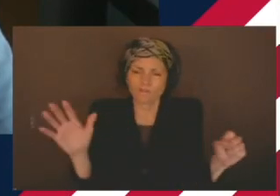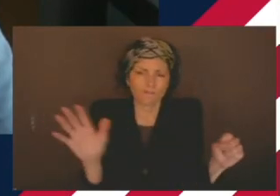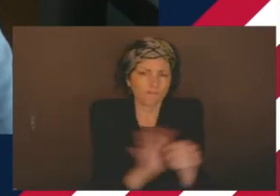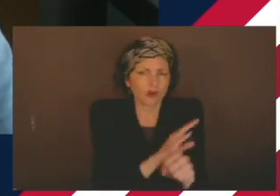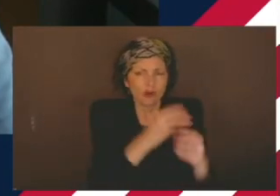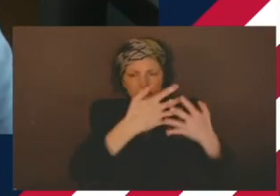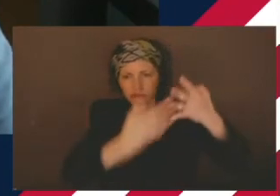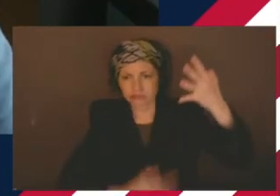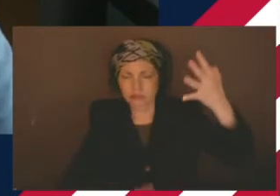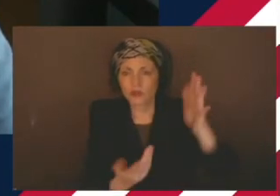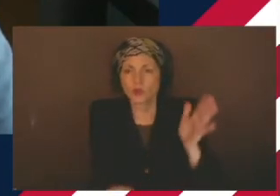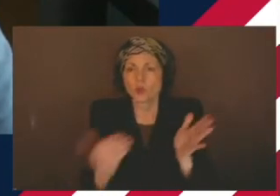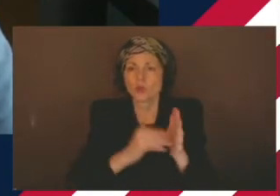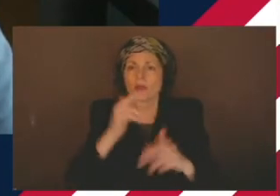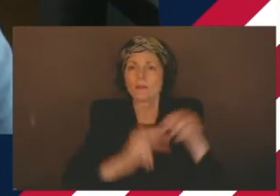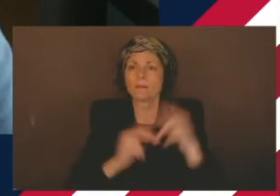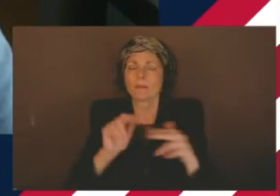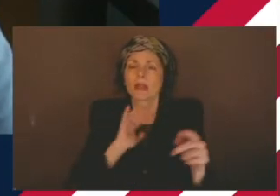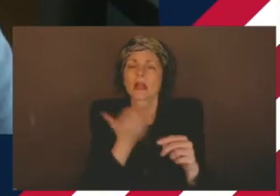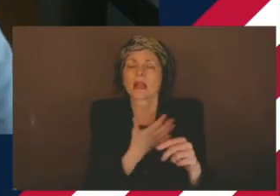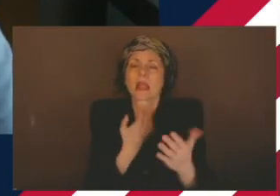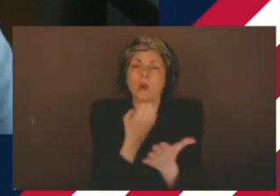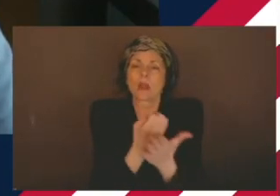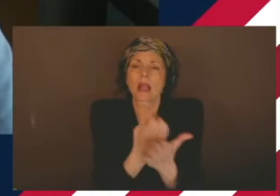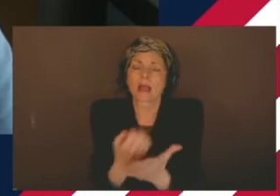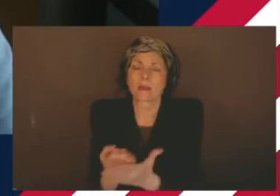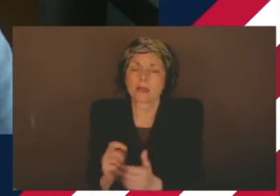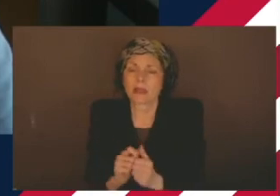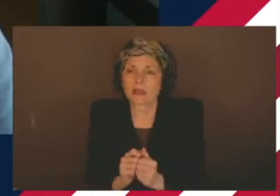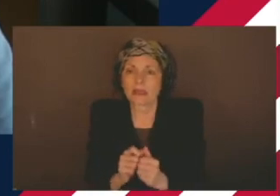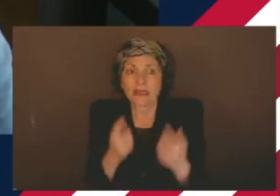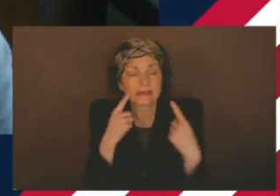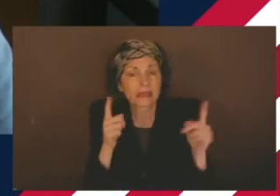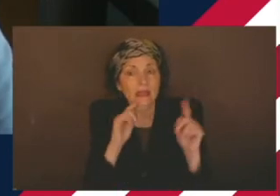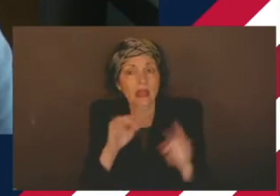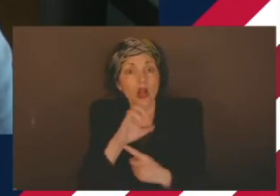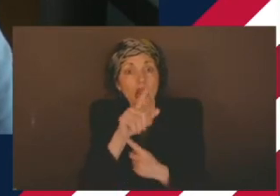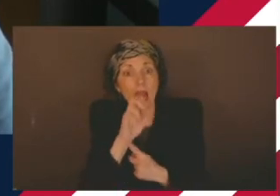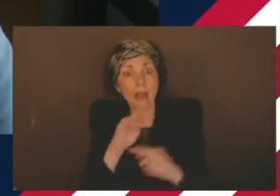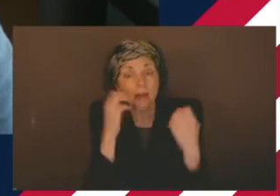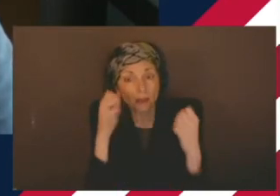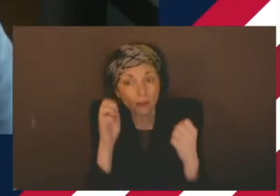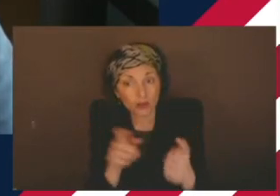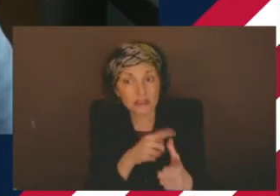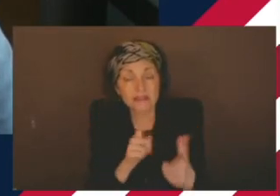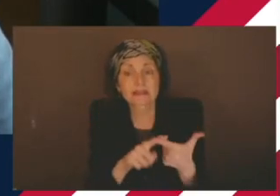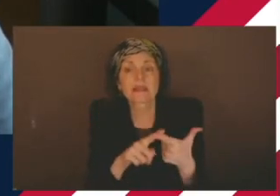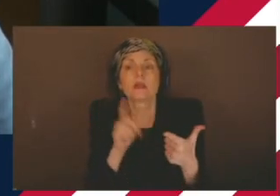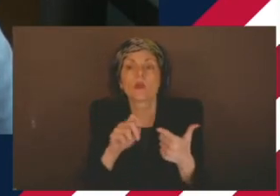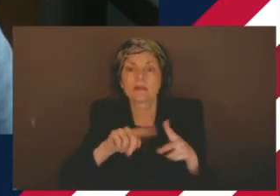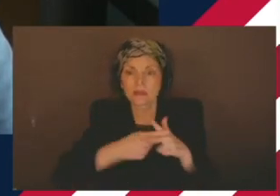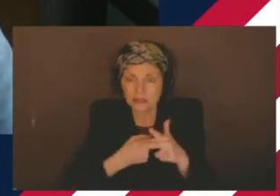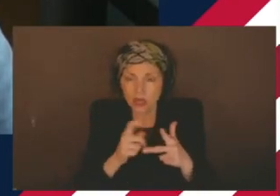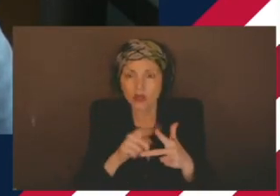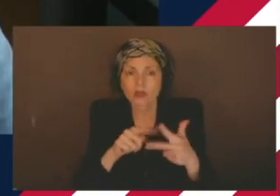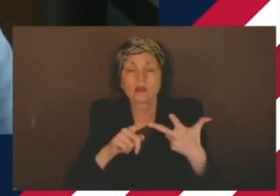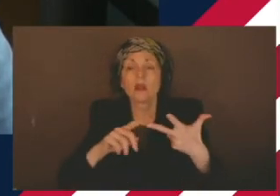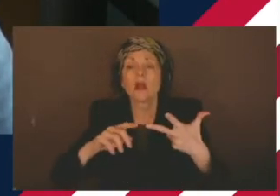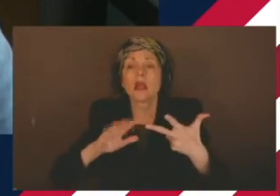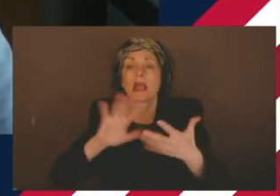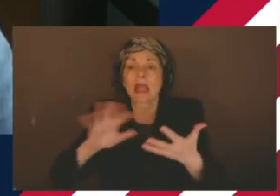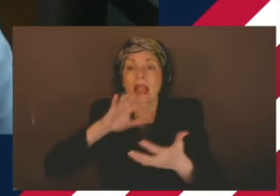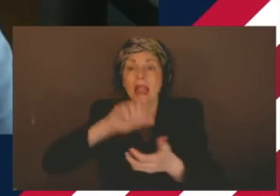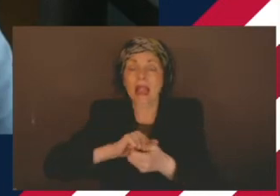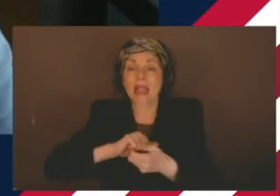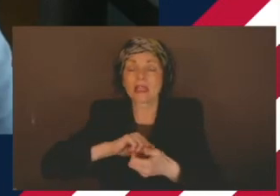economy, including declare a climate emergency, develop a national climate action plan and launch it, engage in a managed transition to